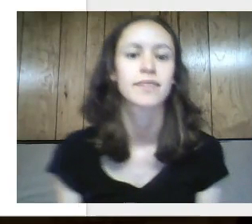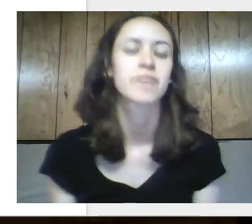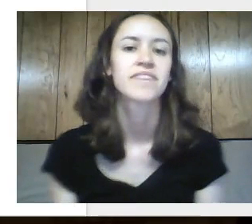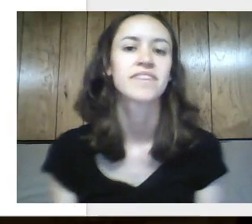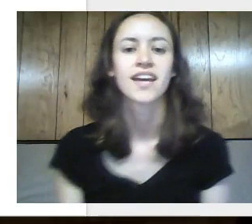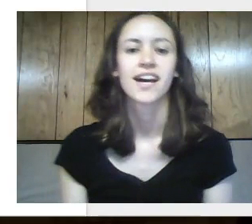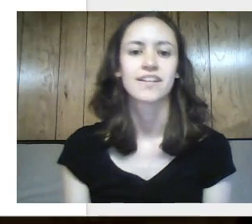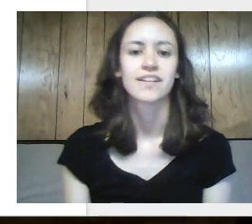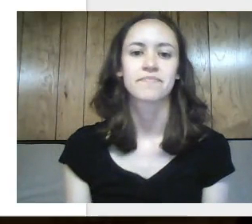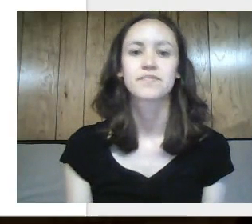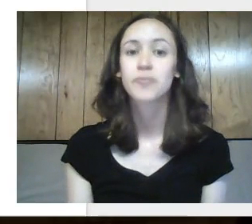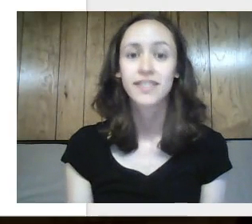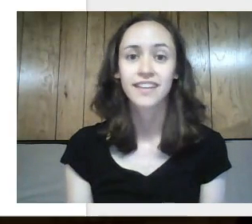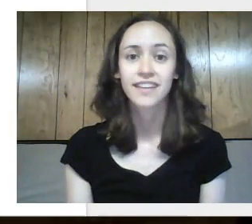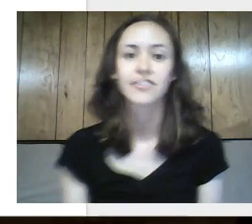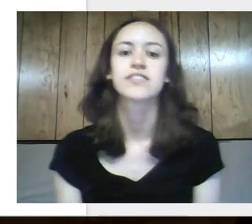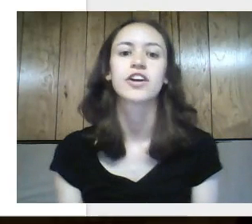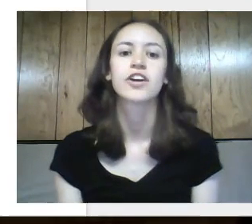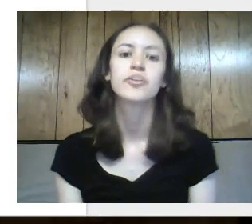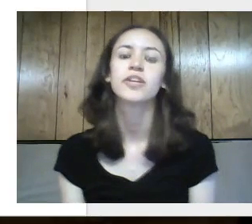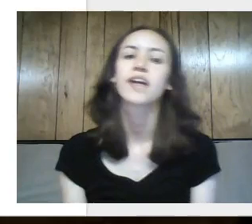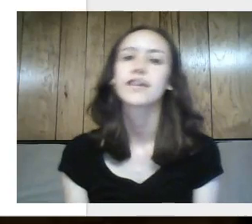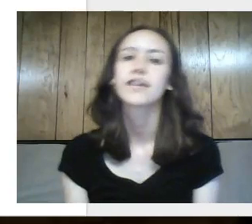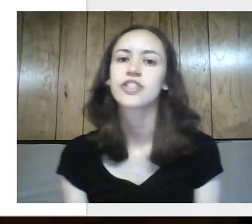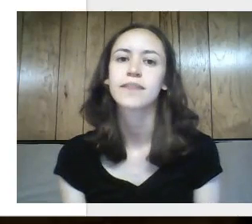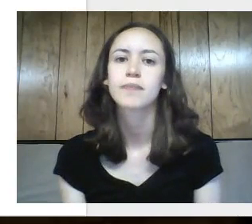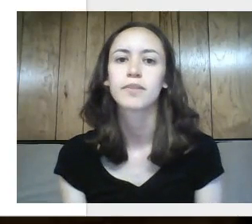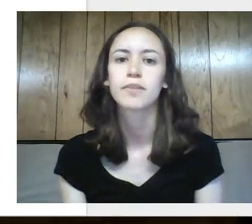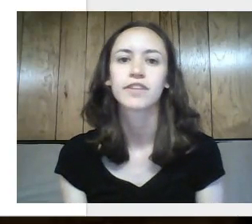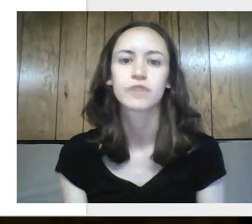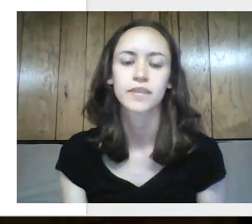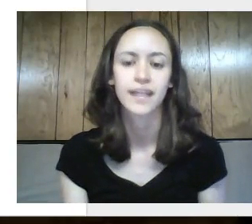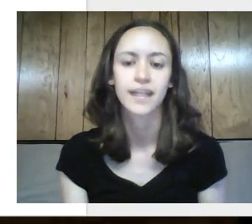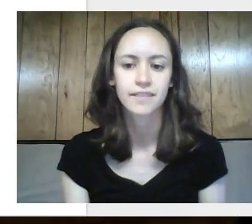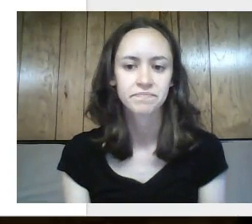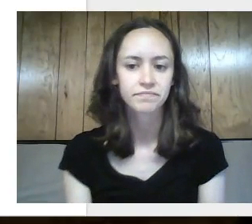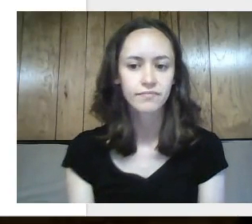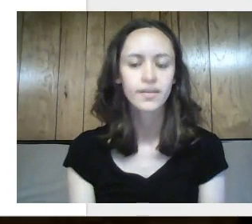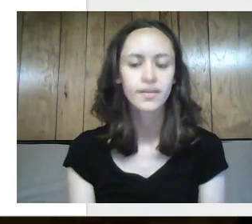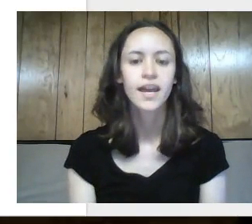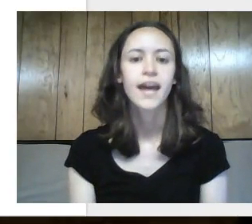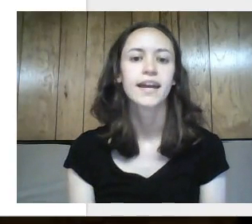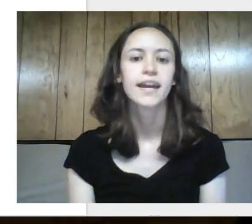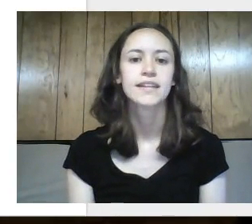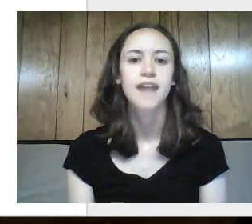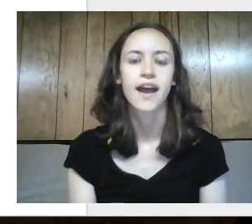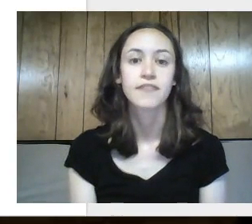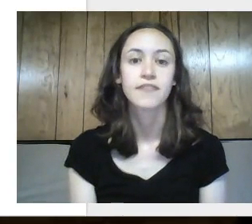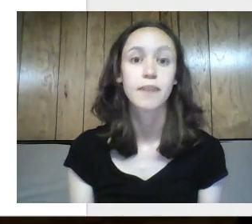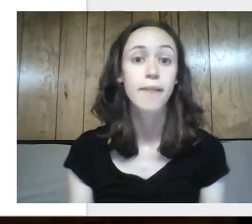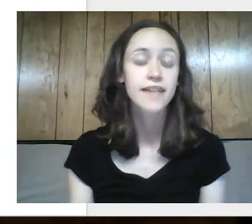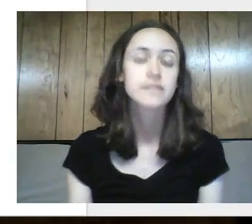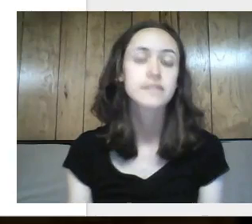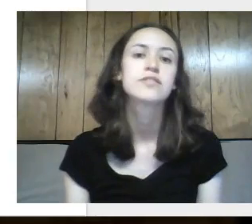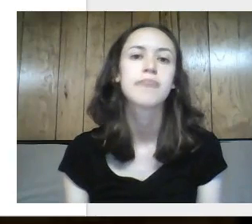this summer. Super excited for this song. You'll be doing Unashamed by Building 429, and I have